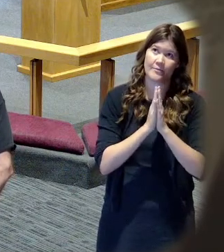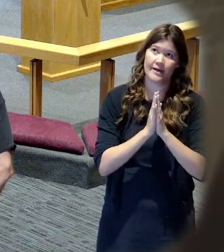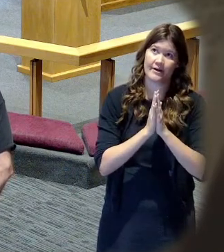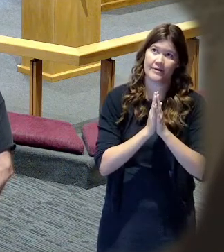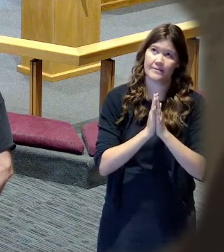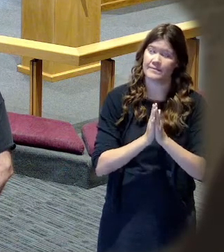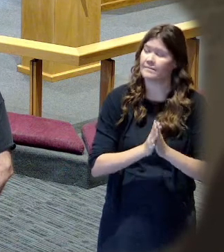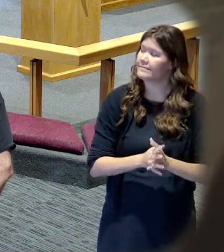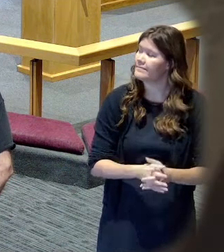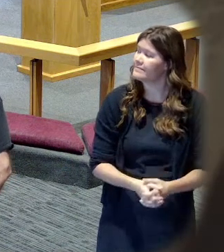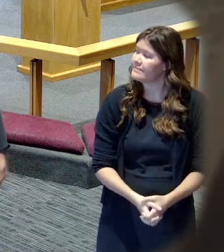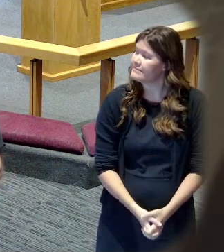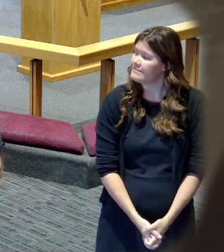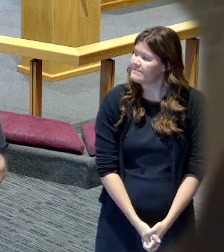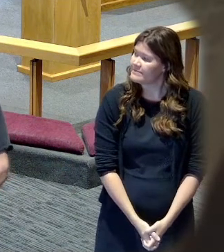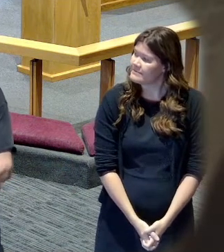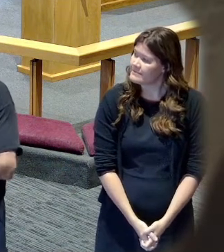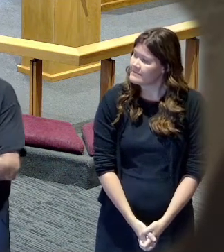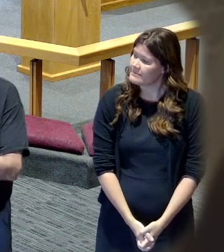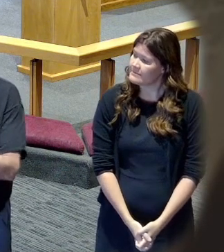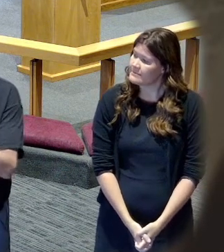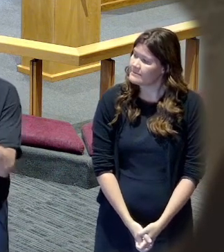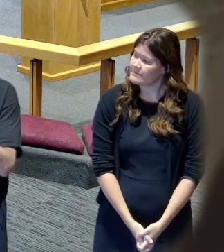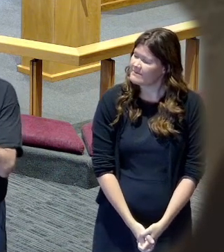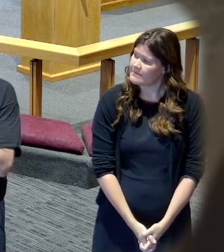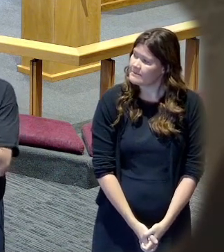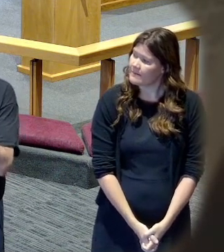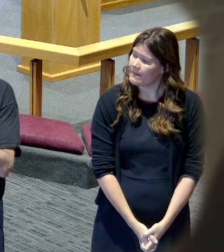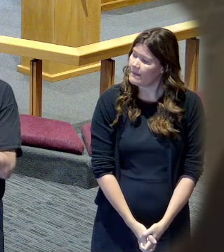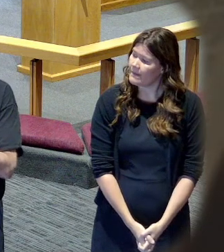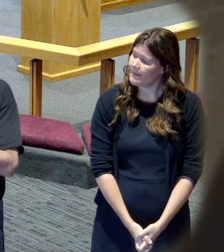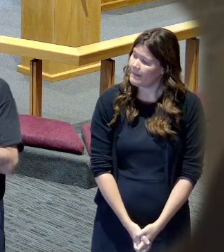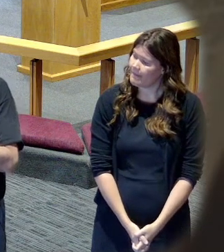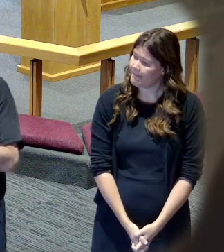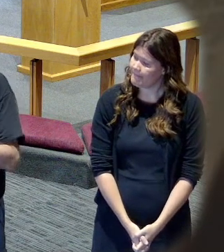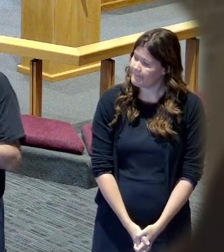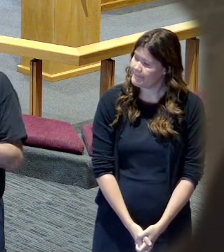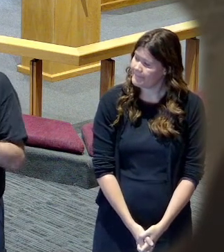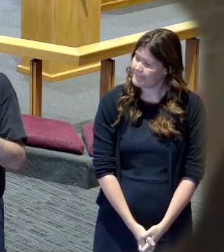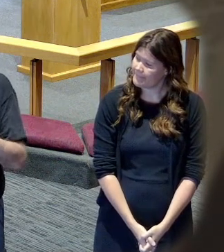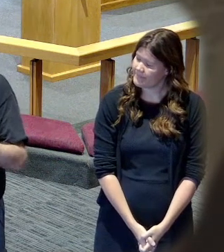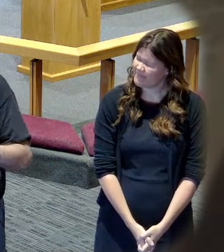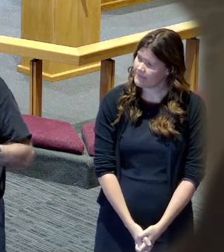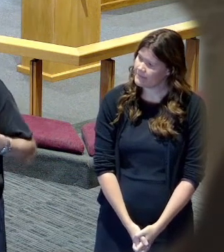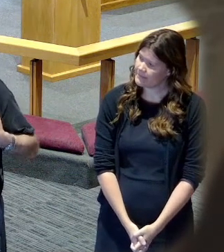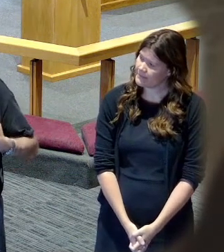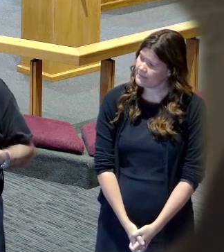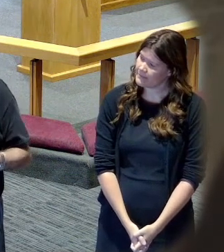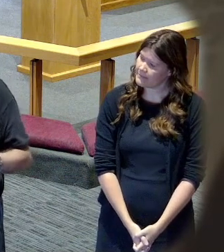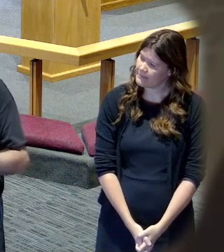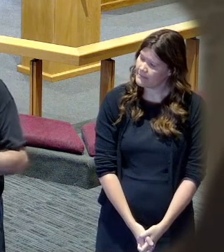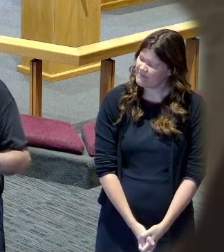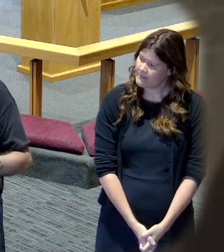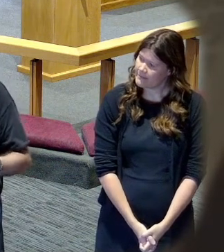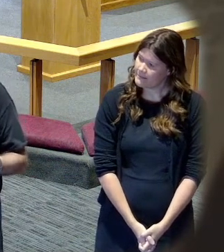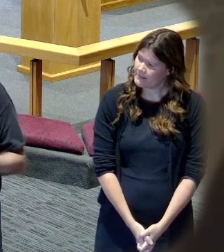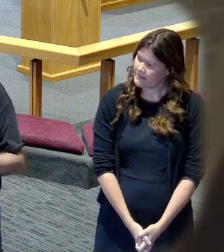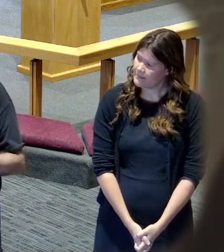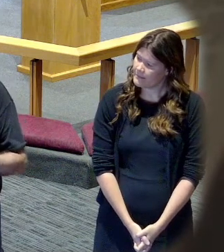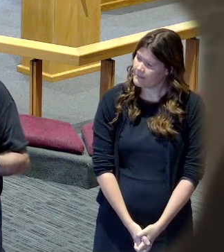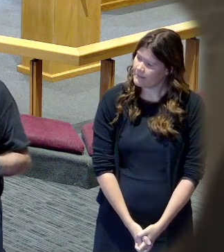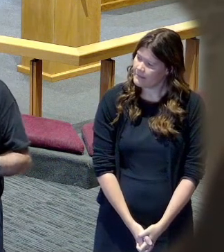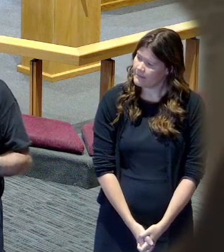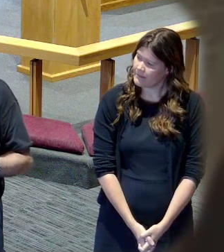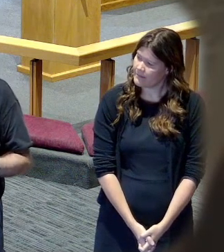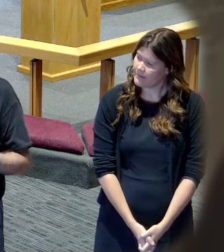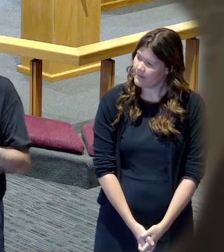Mercifully grant that your Holy Spirit may direct and govern our hearts in all things, that we may